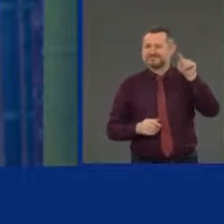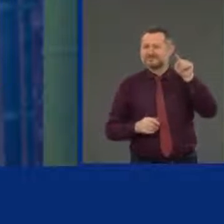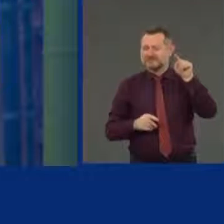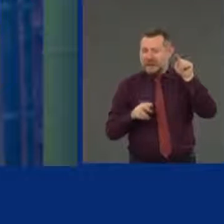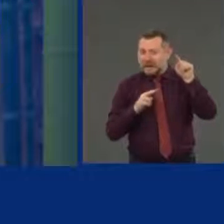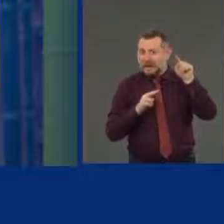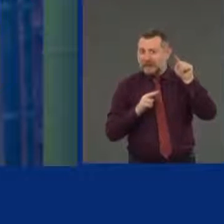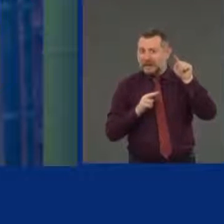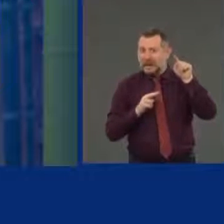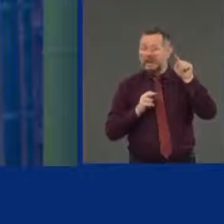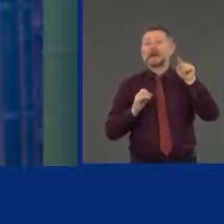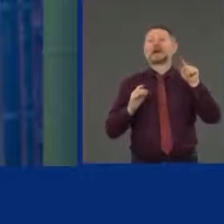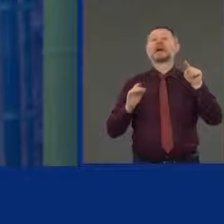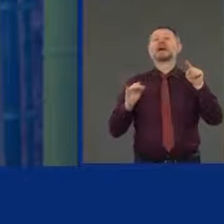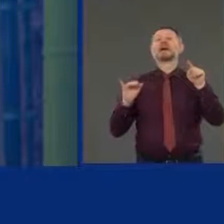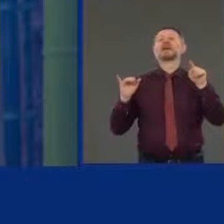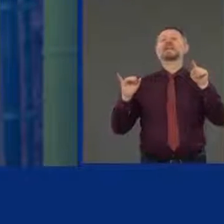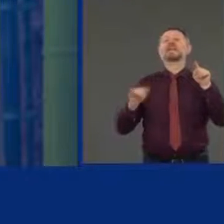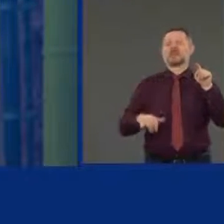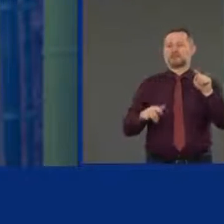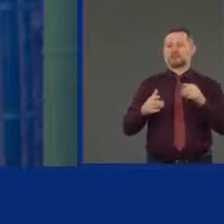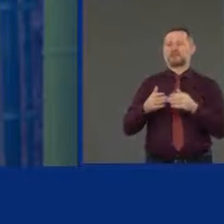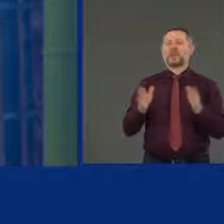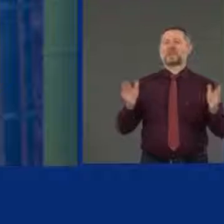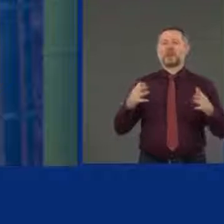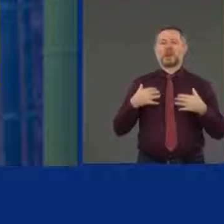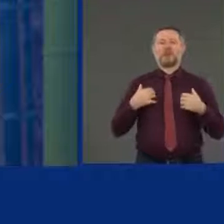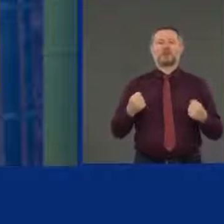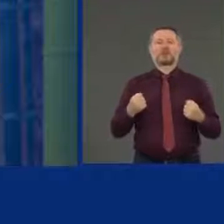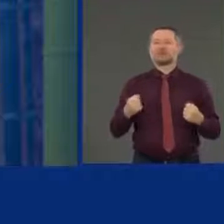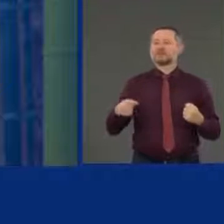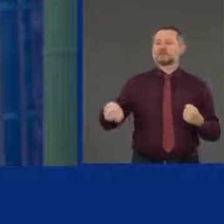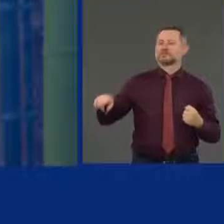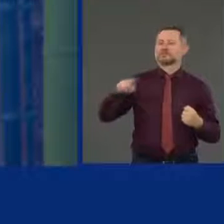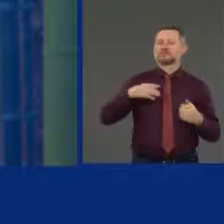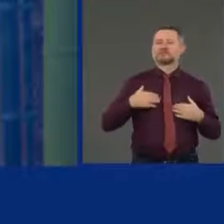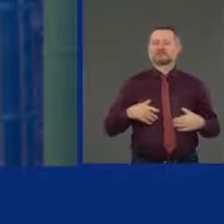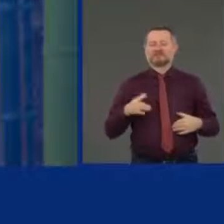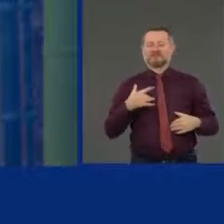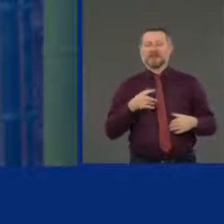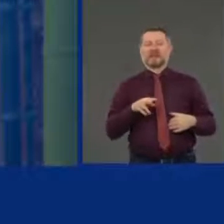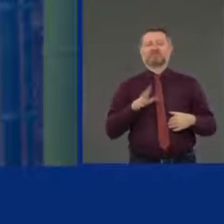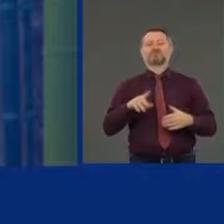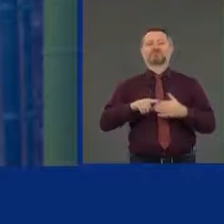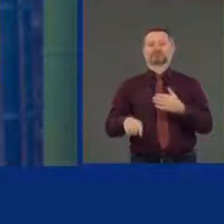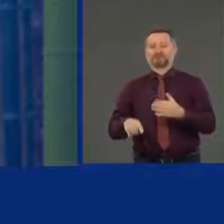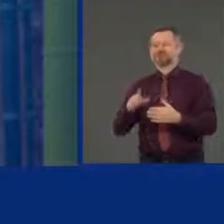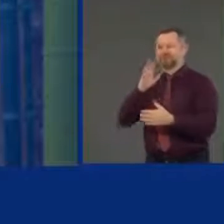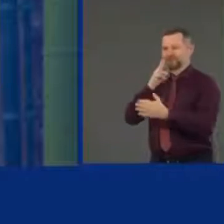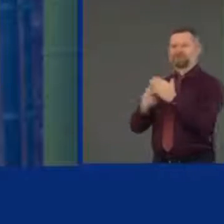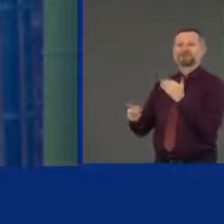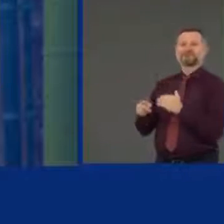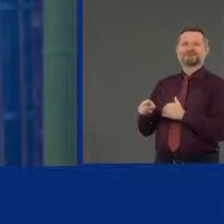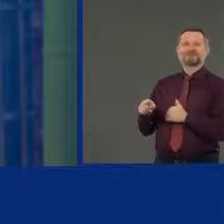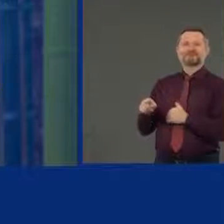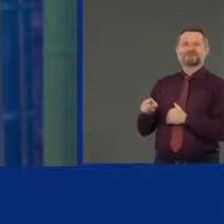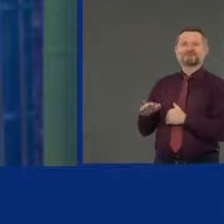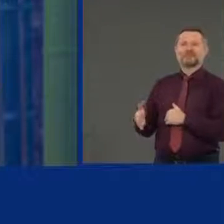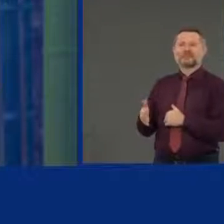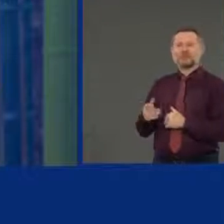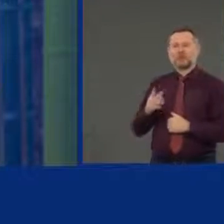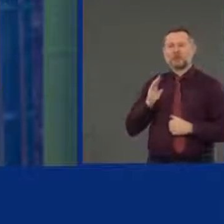That's the public health consequence. Why did their projection go from 60